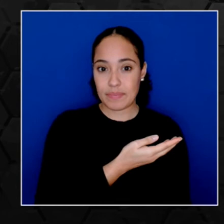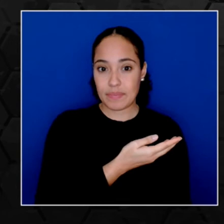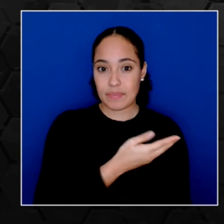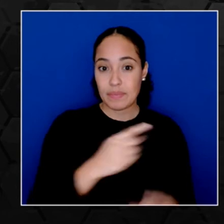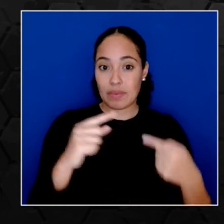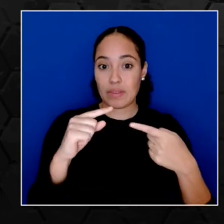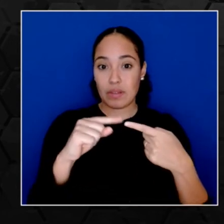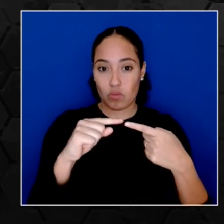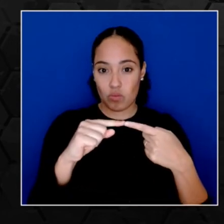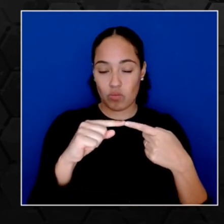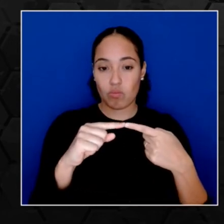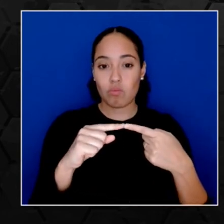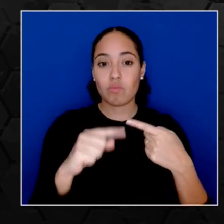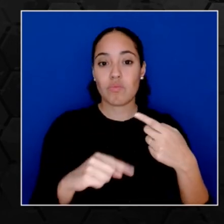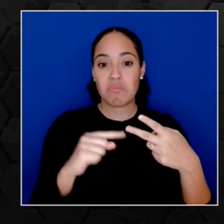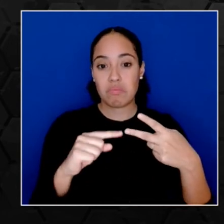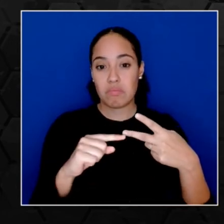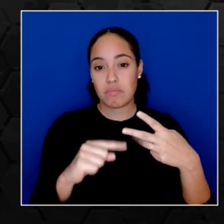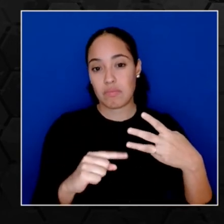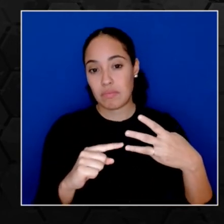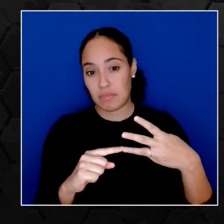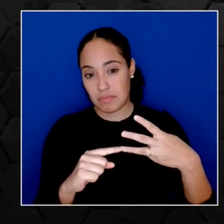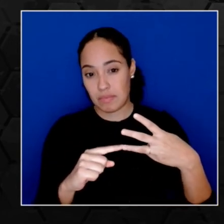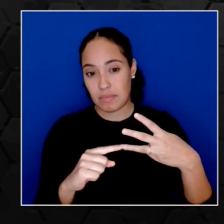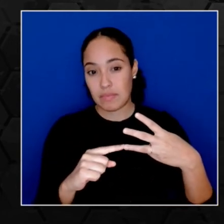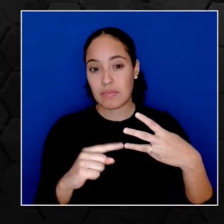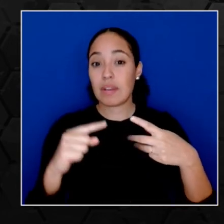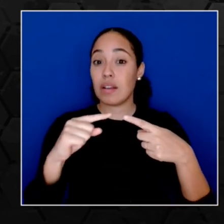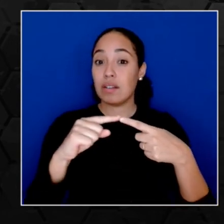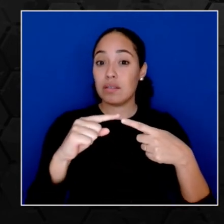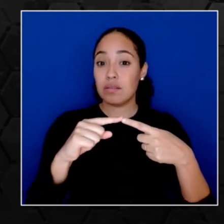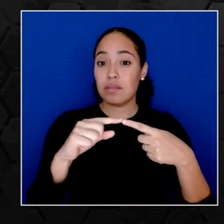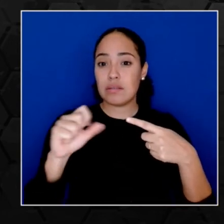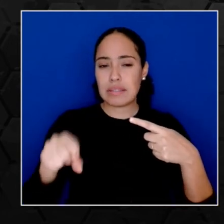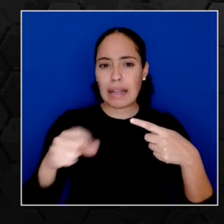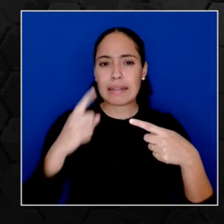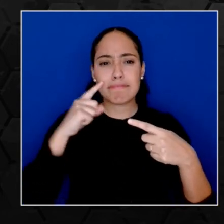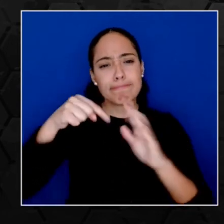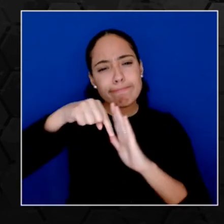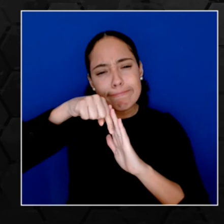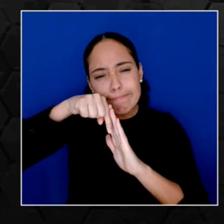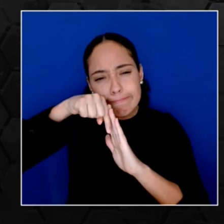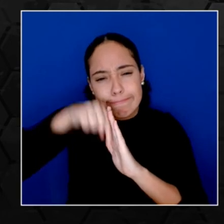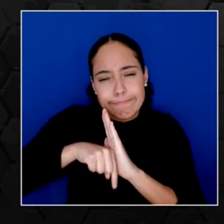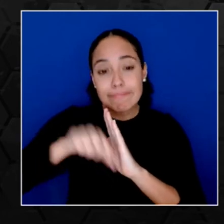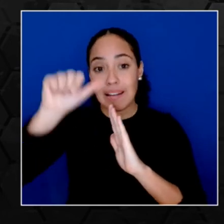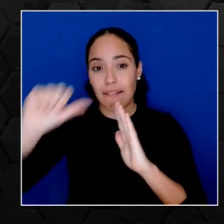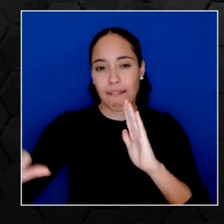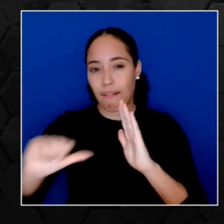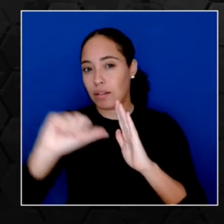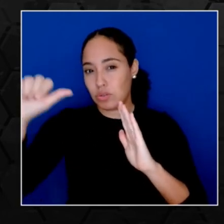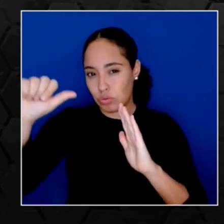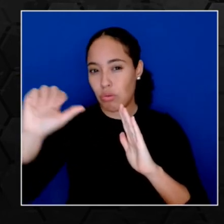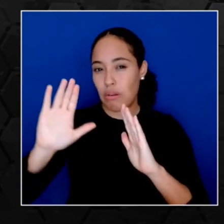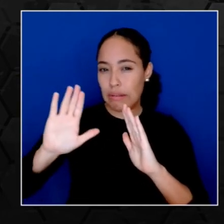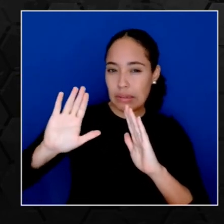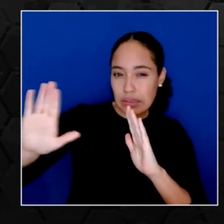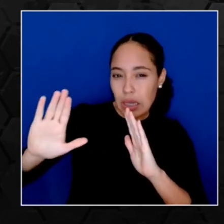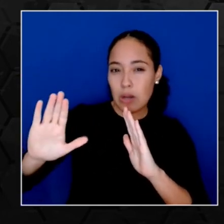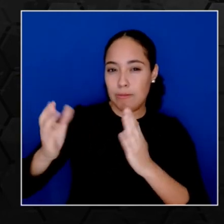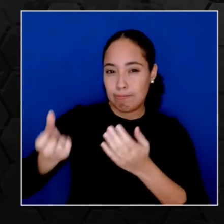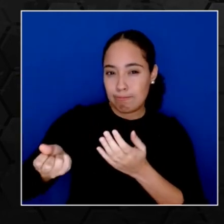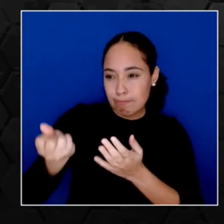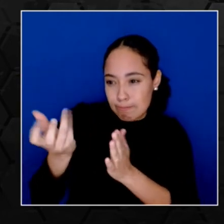like you can like understand the like in-depth architecture of the Microsoft Azure service. And like speaking about the FunkSVD